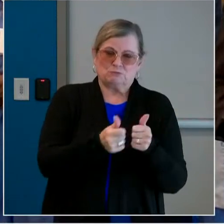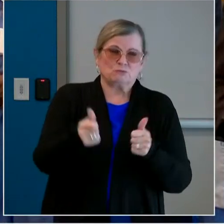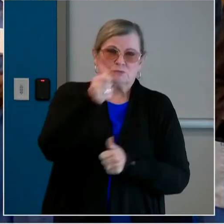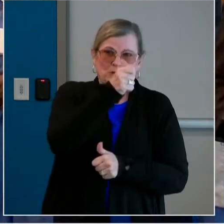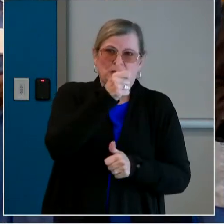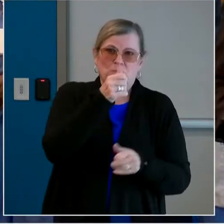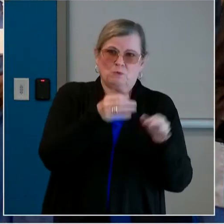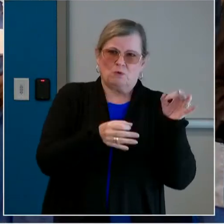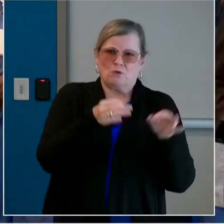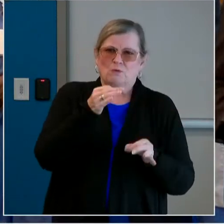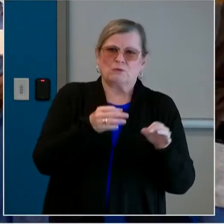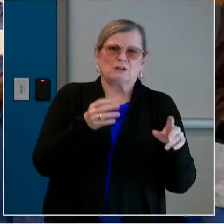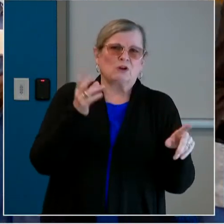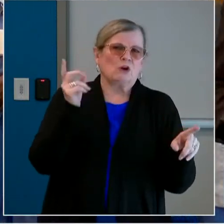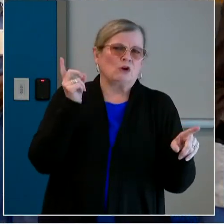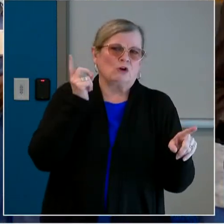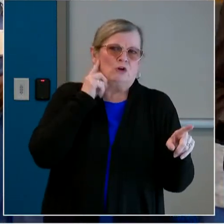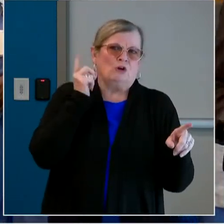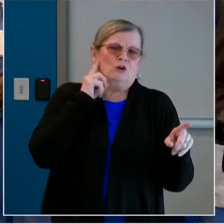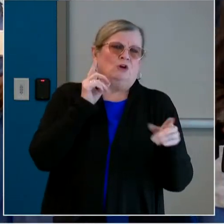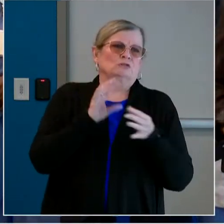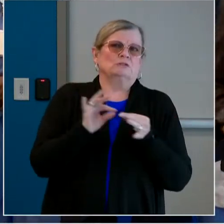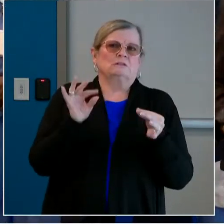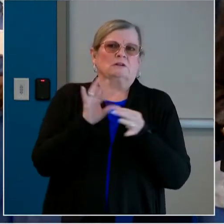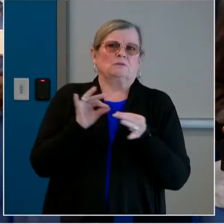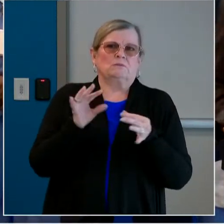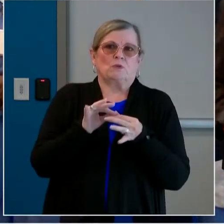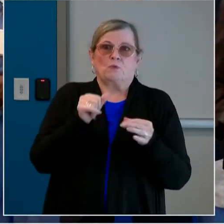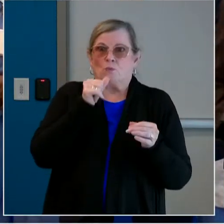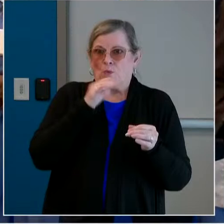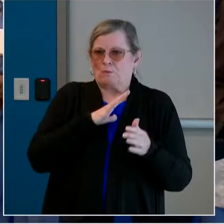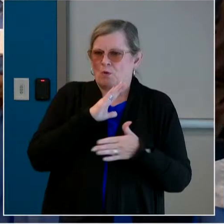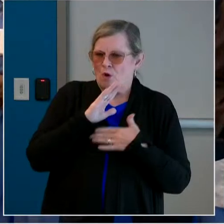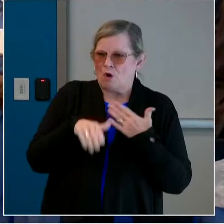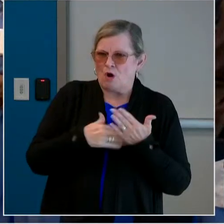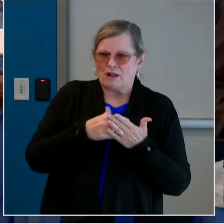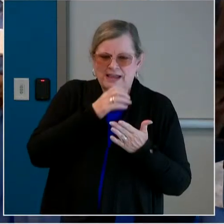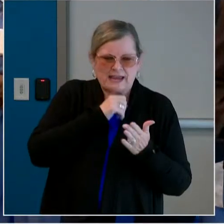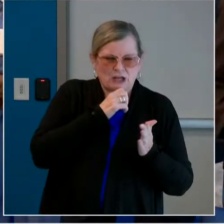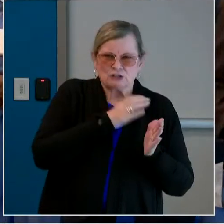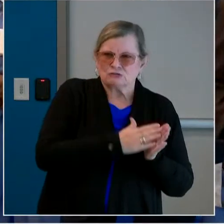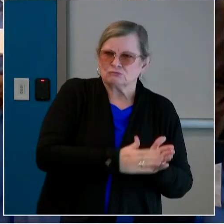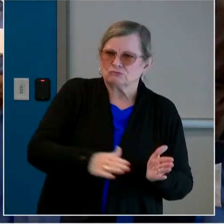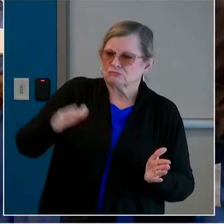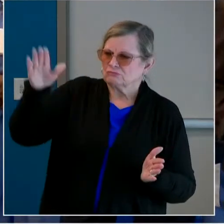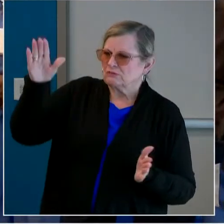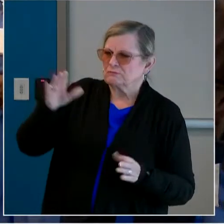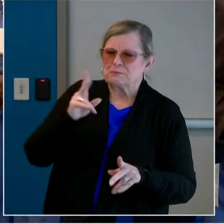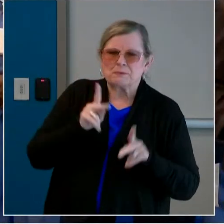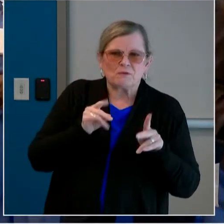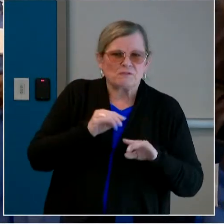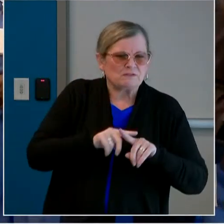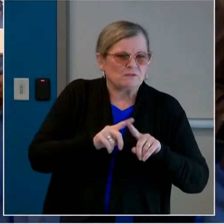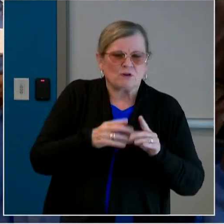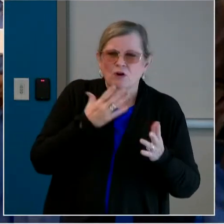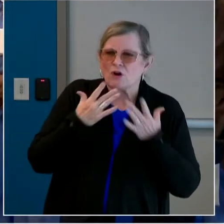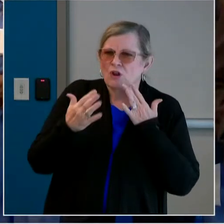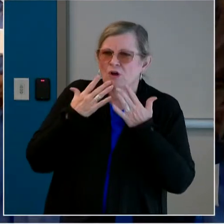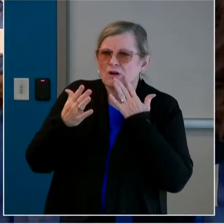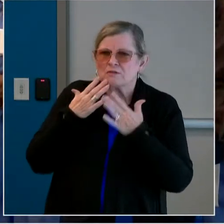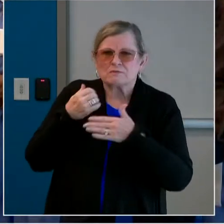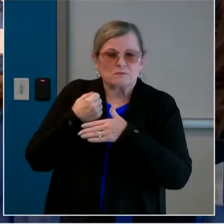of all ages, all colors, saying one thing: when our reproductive rights are under attack, what